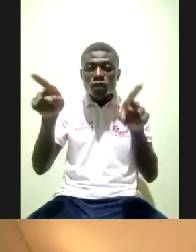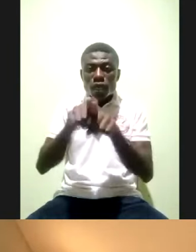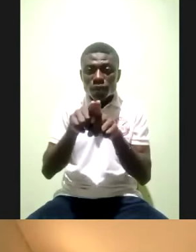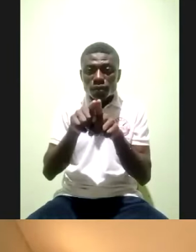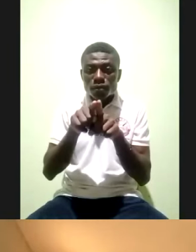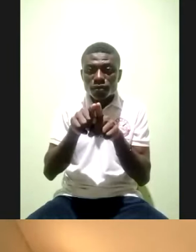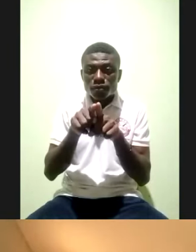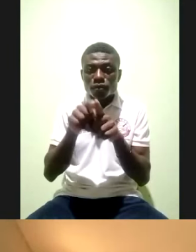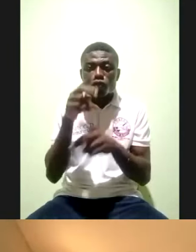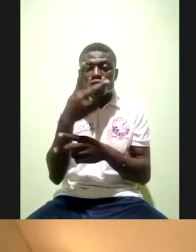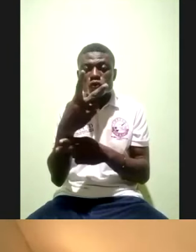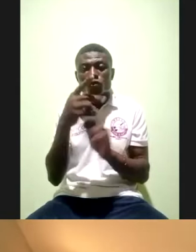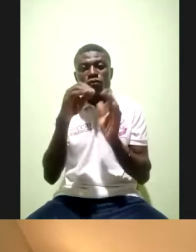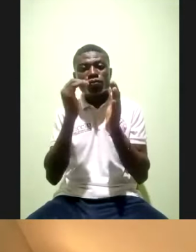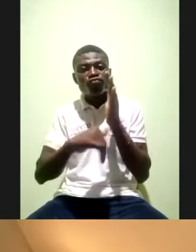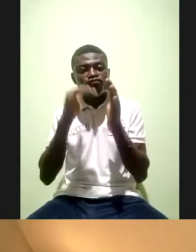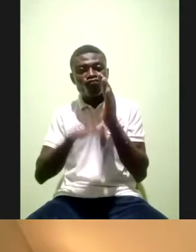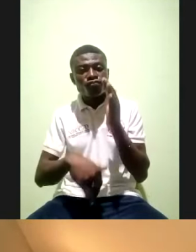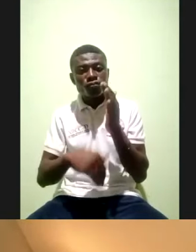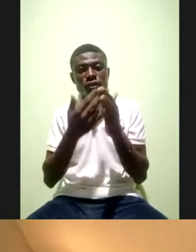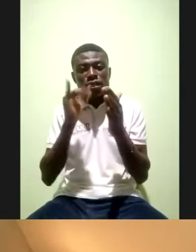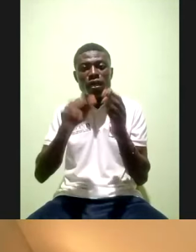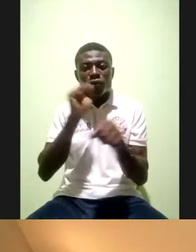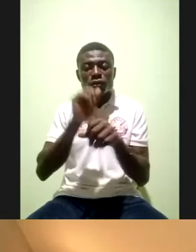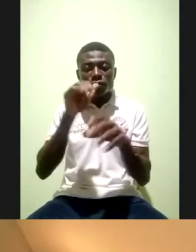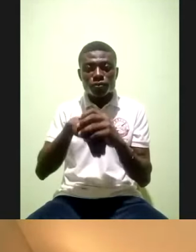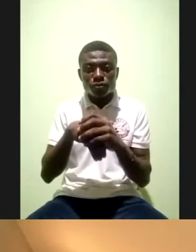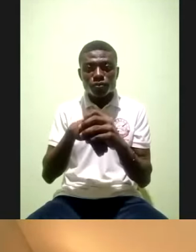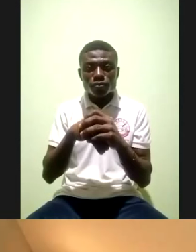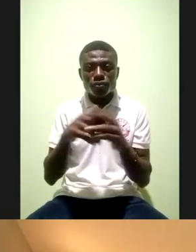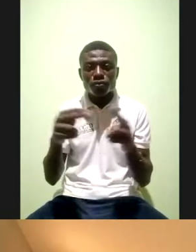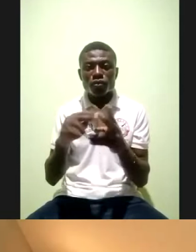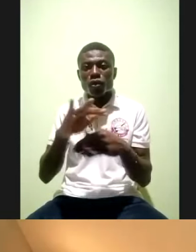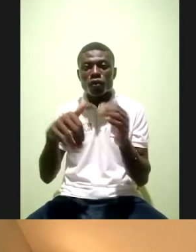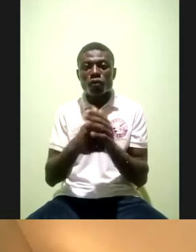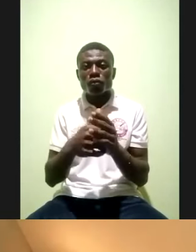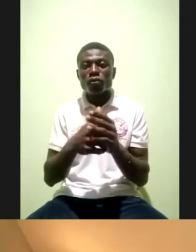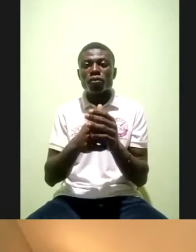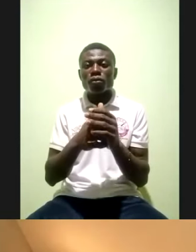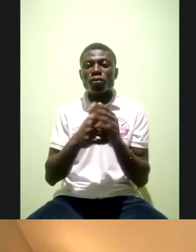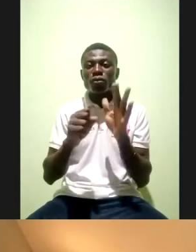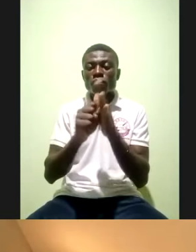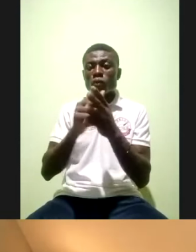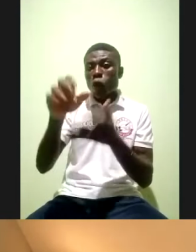two subtraction symbols separately. So this symbol and this symbol is very confusing.